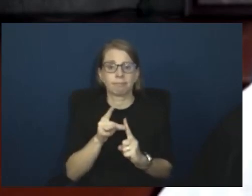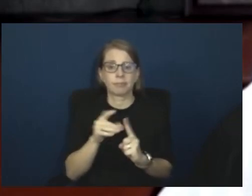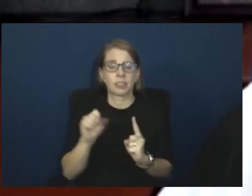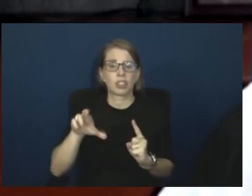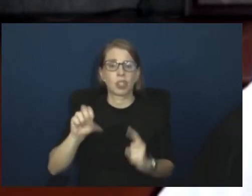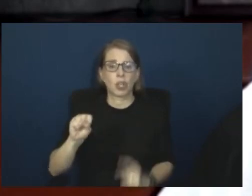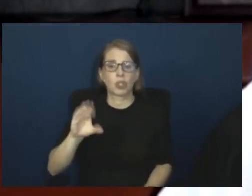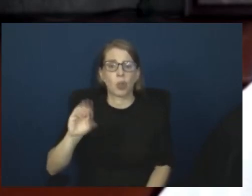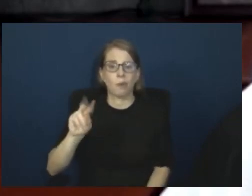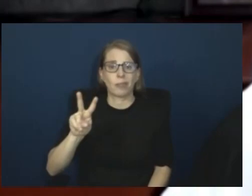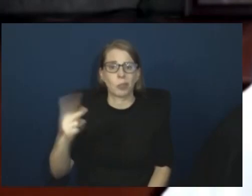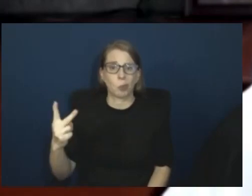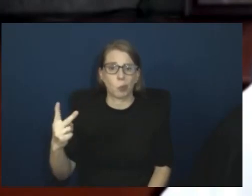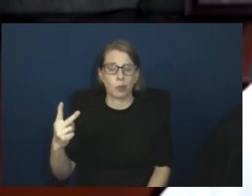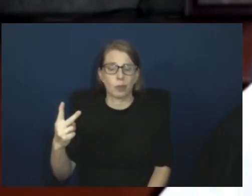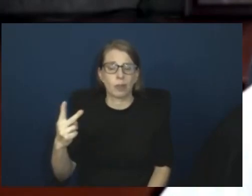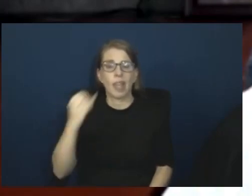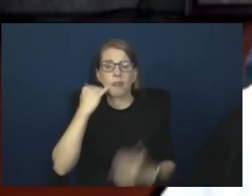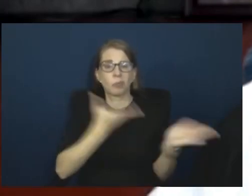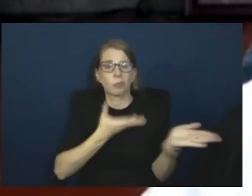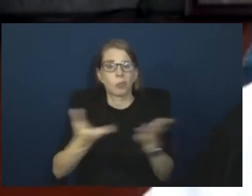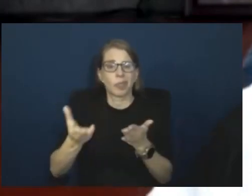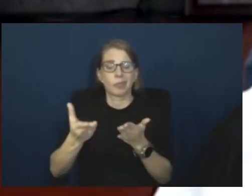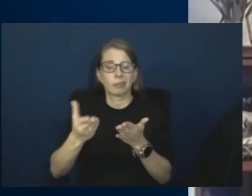out into hospitals, etc.